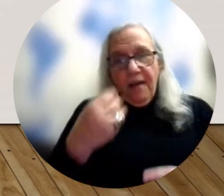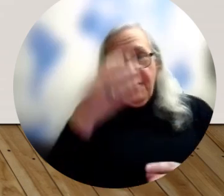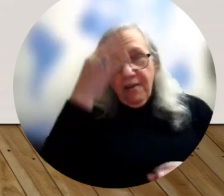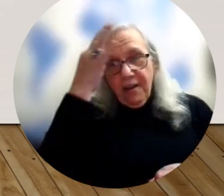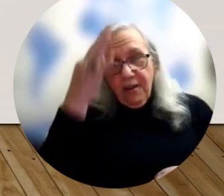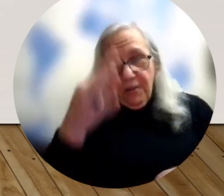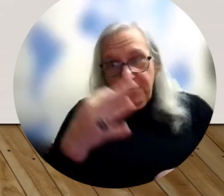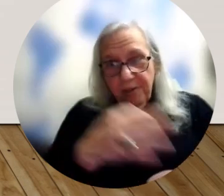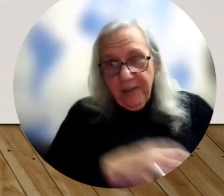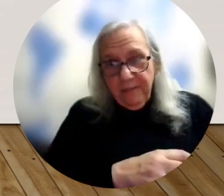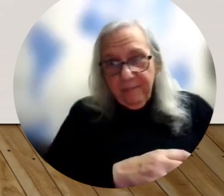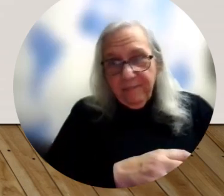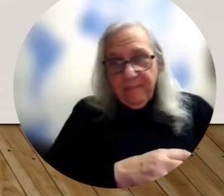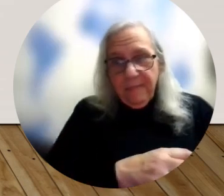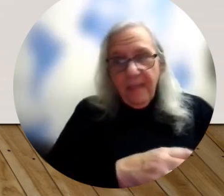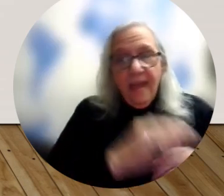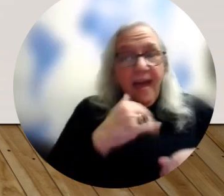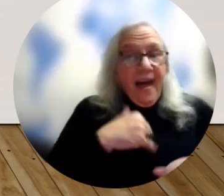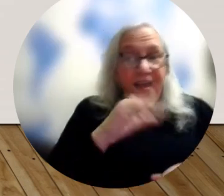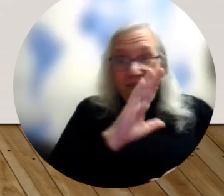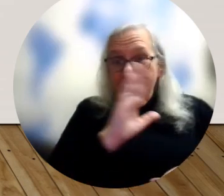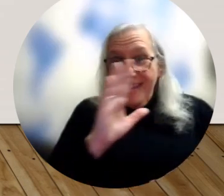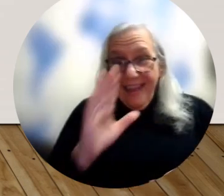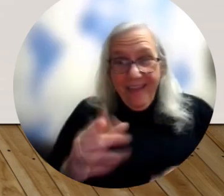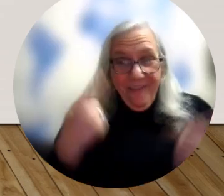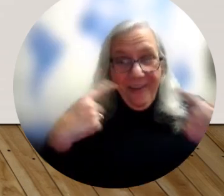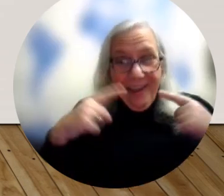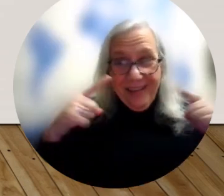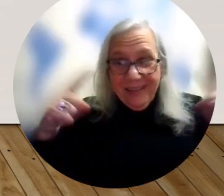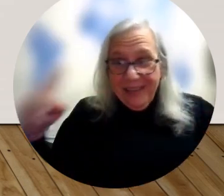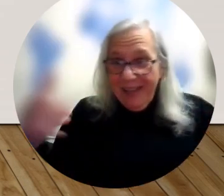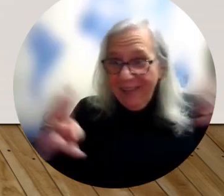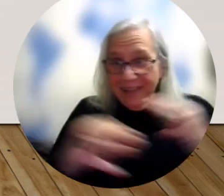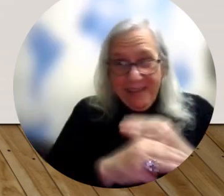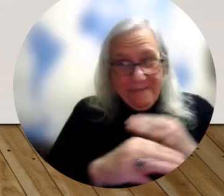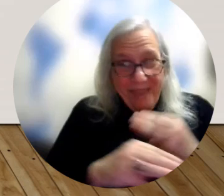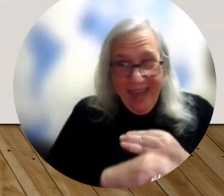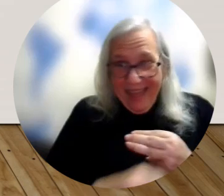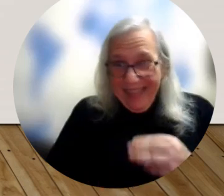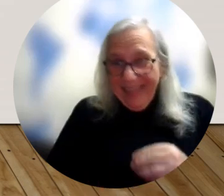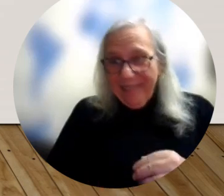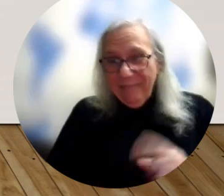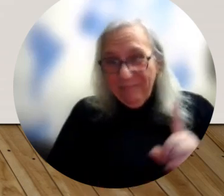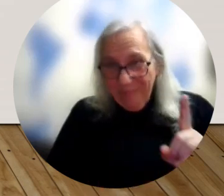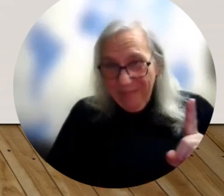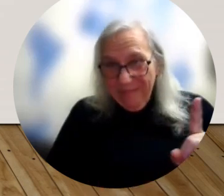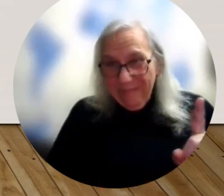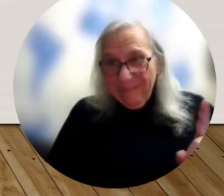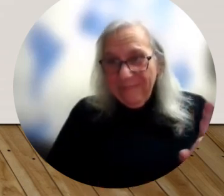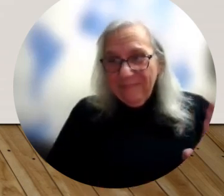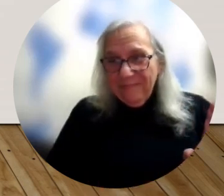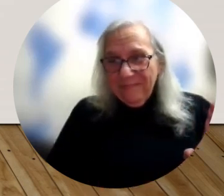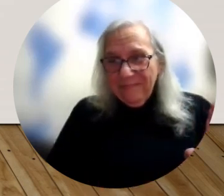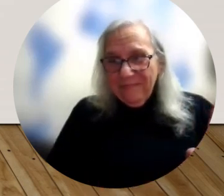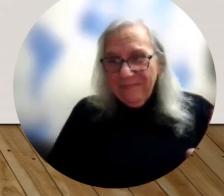to draw out your conclusion. I have never excelled in math.